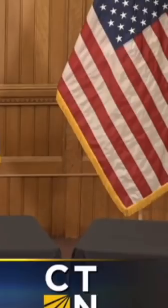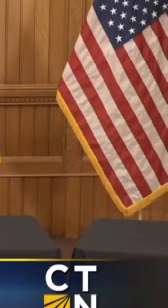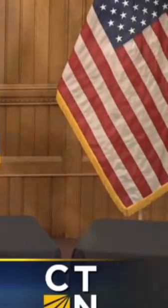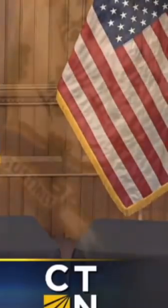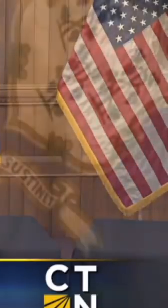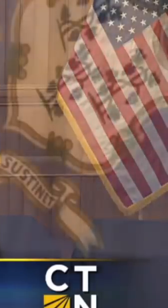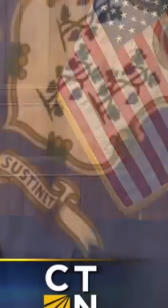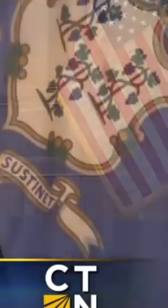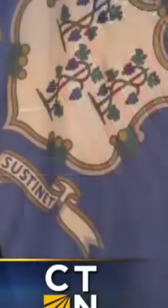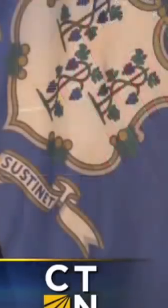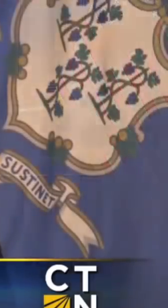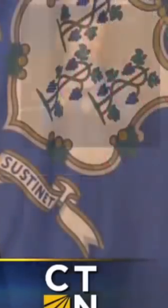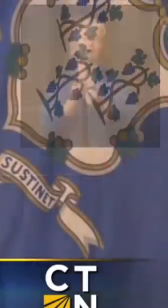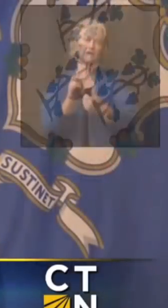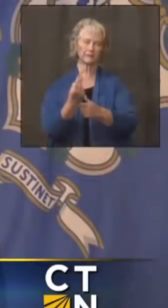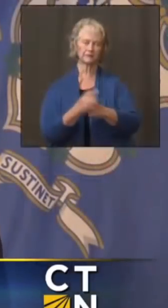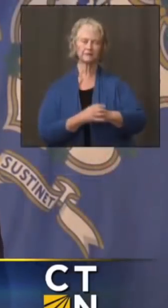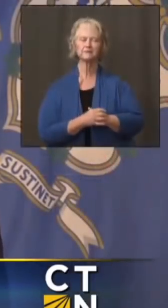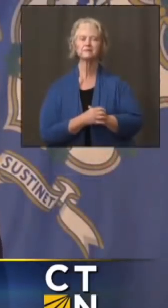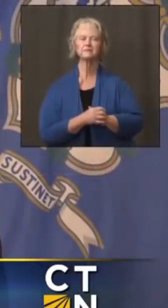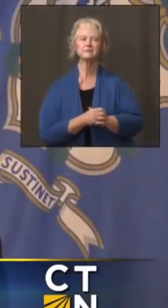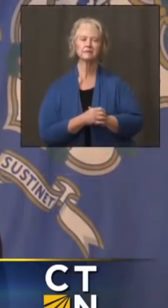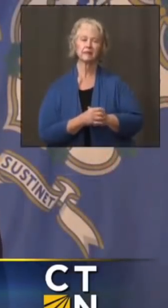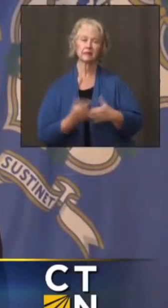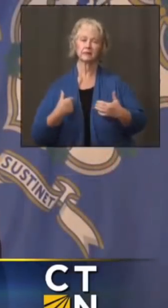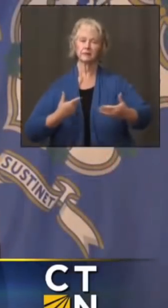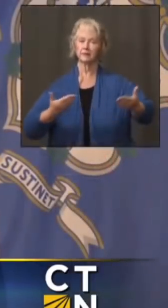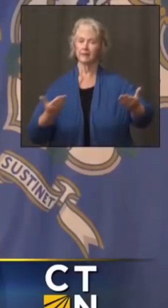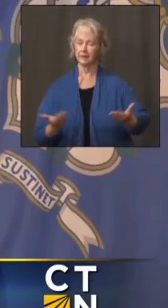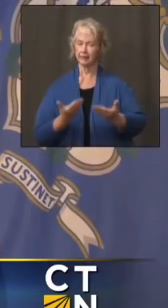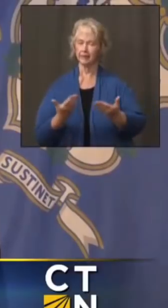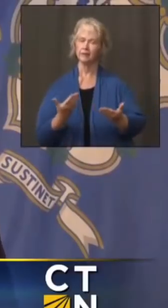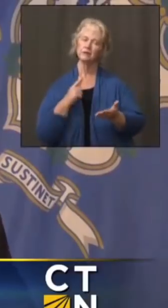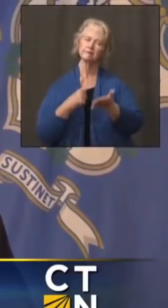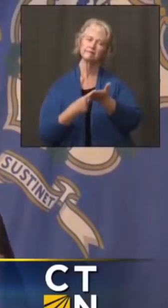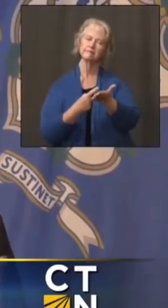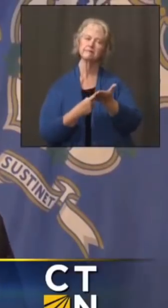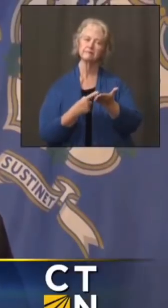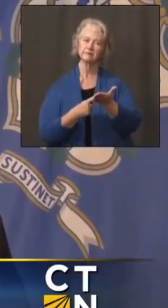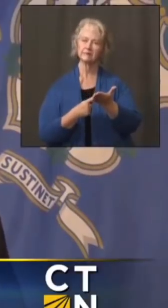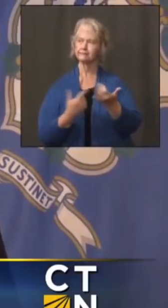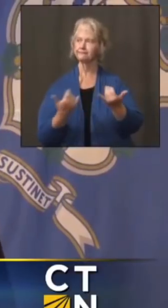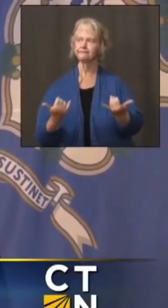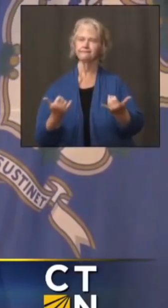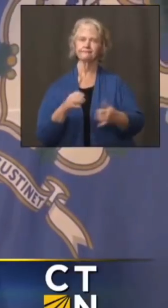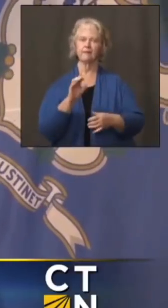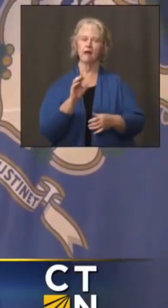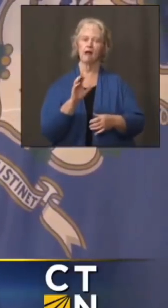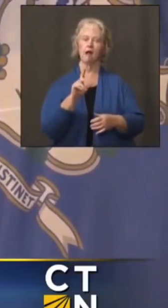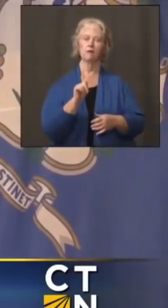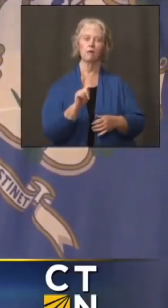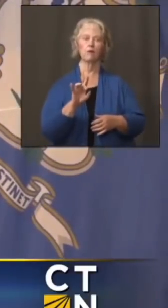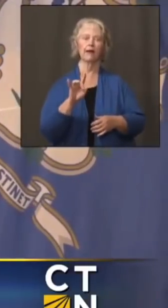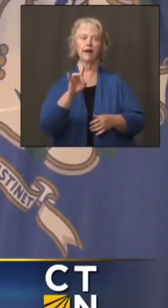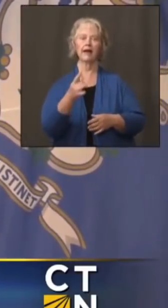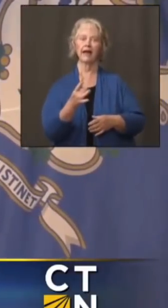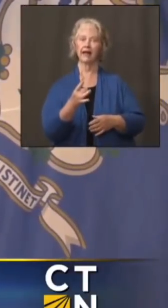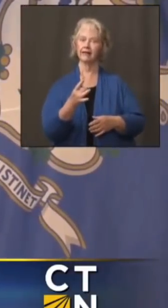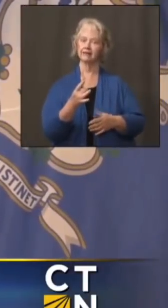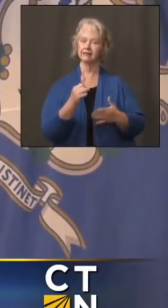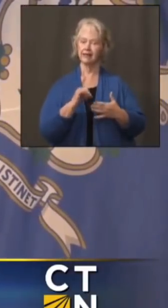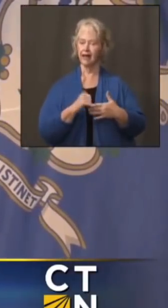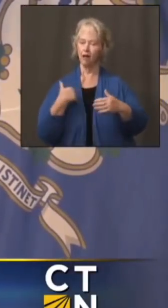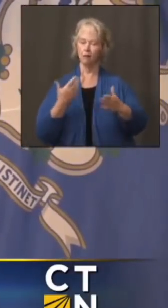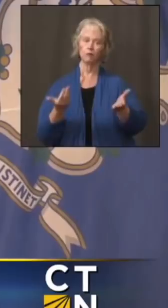All right, good afternoon, everybody. Here to talk a little bit about October 8th, which is reopening for Phase